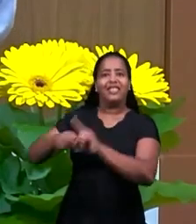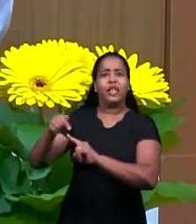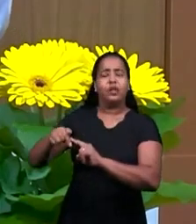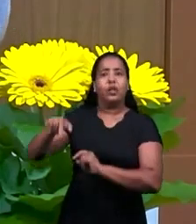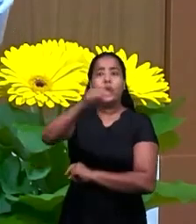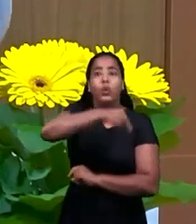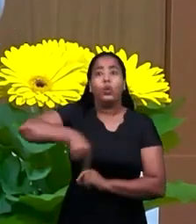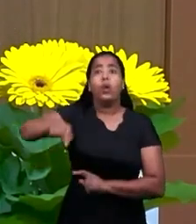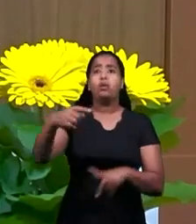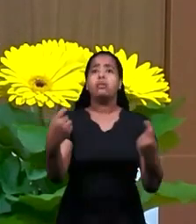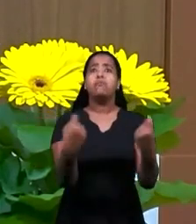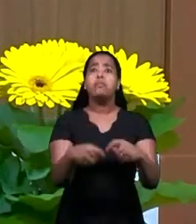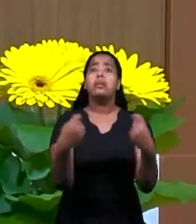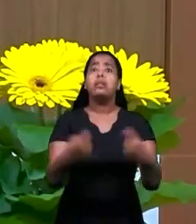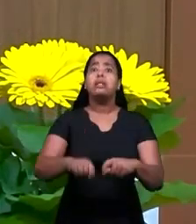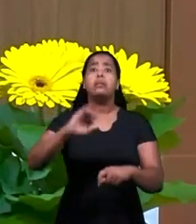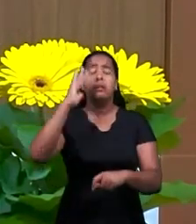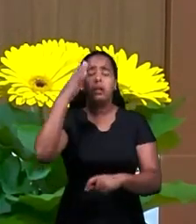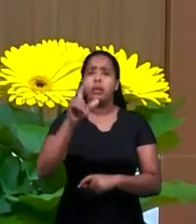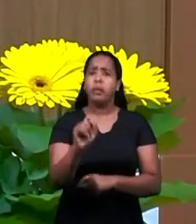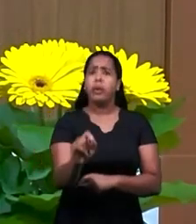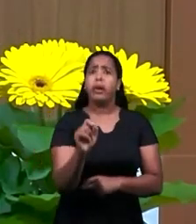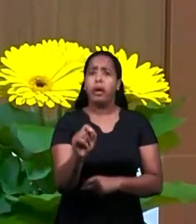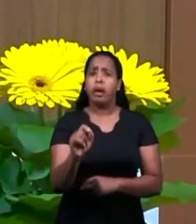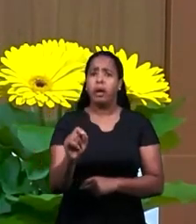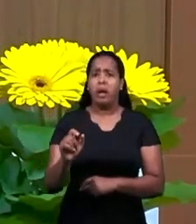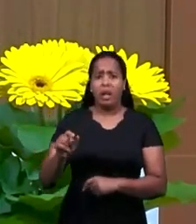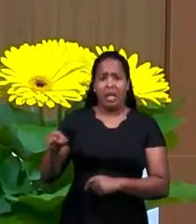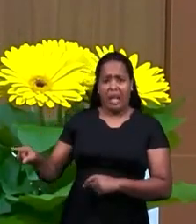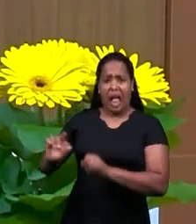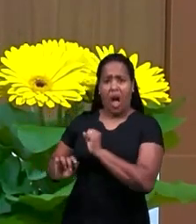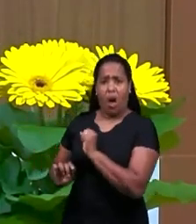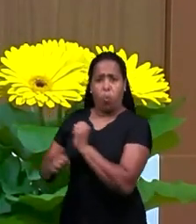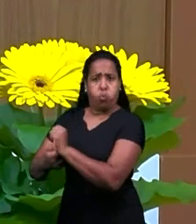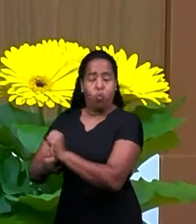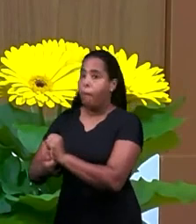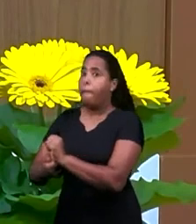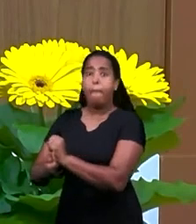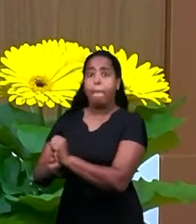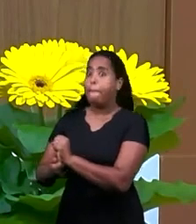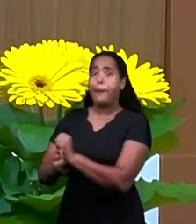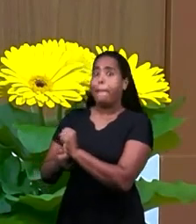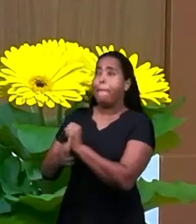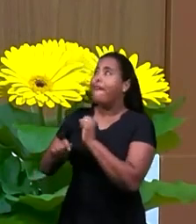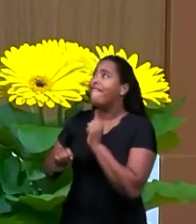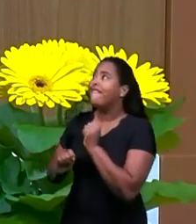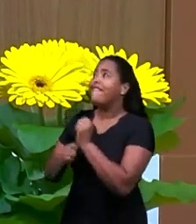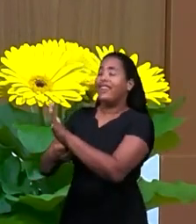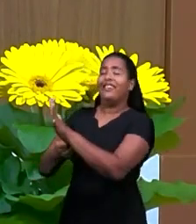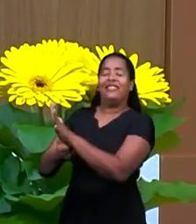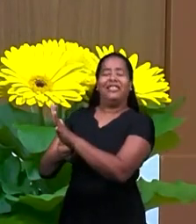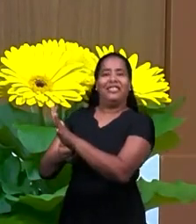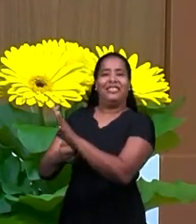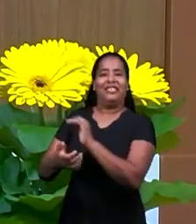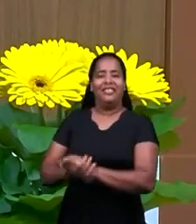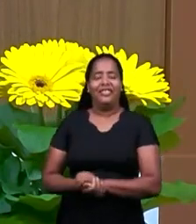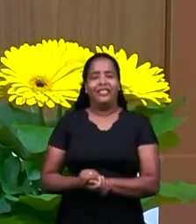have to understand that there nothing is going to be hidden before the Lord. And